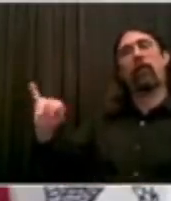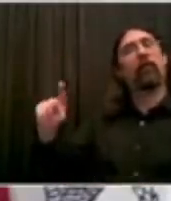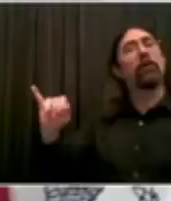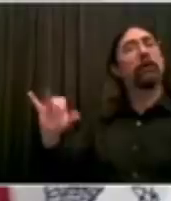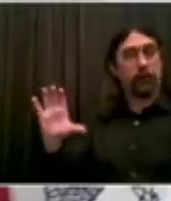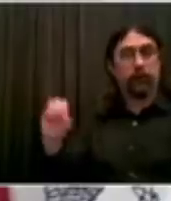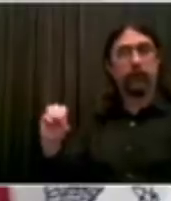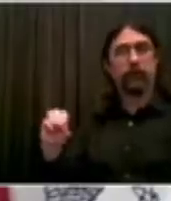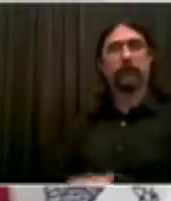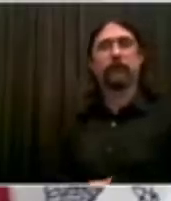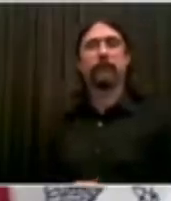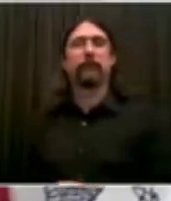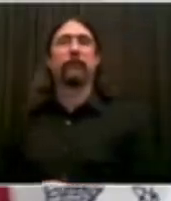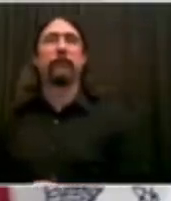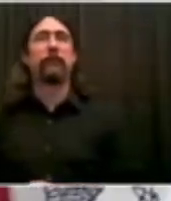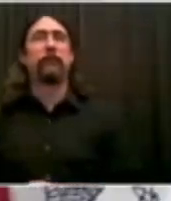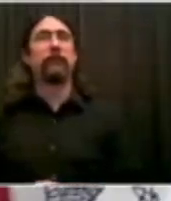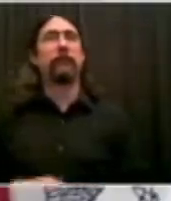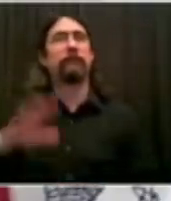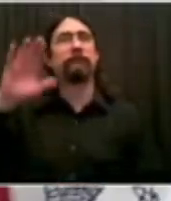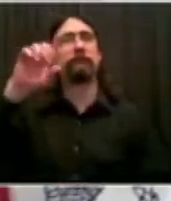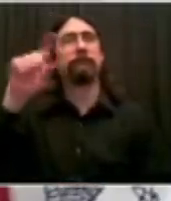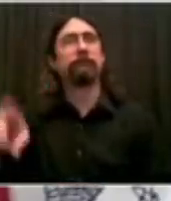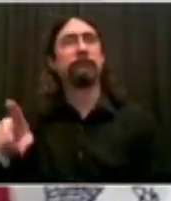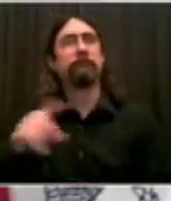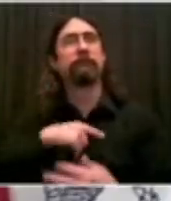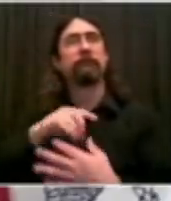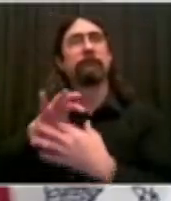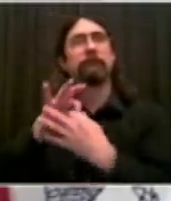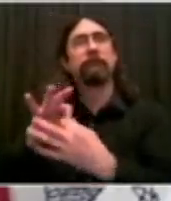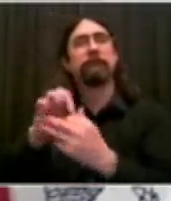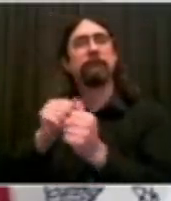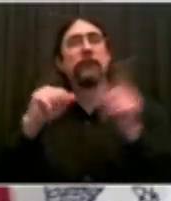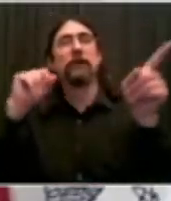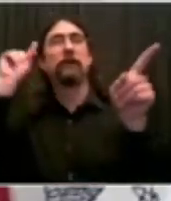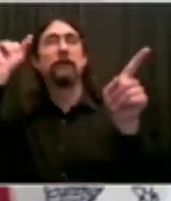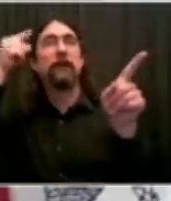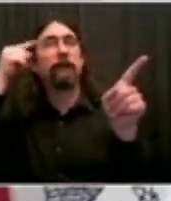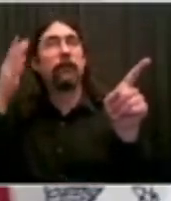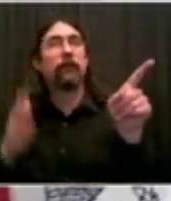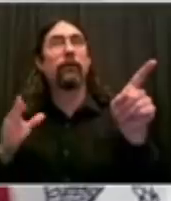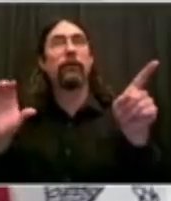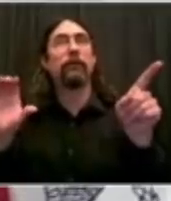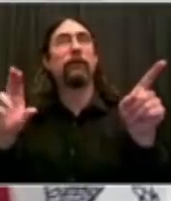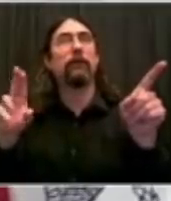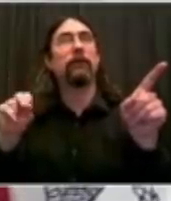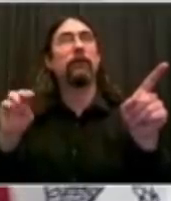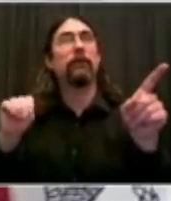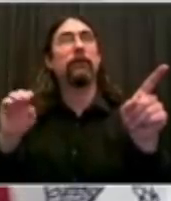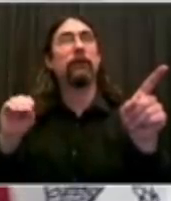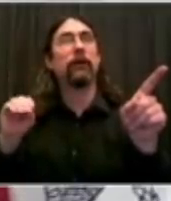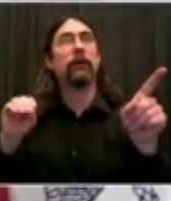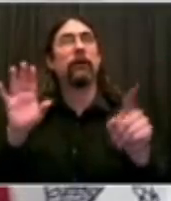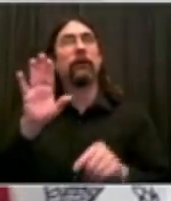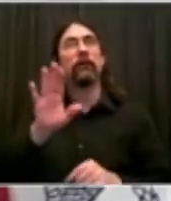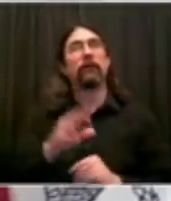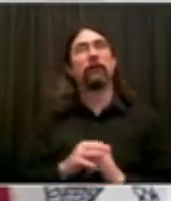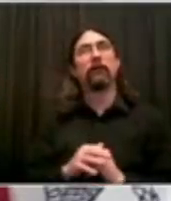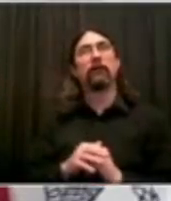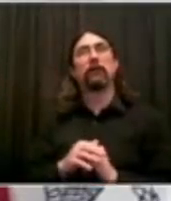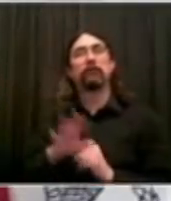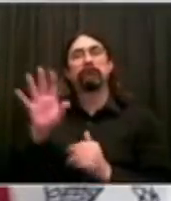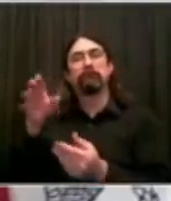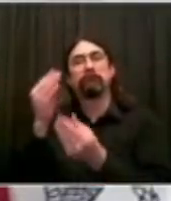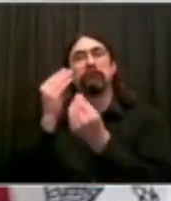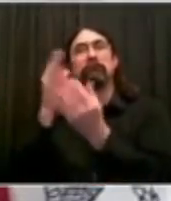yesterday calling on him to resign. Are you at that point? Do you think he should resign at this point? Look, I'll say it